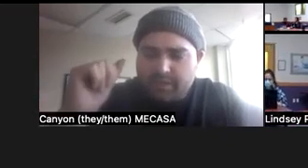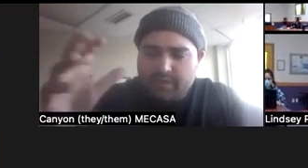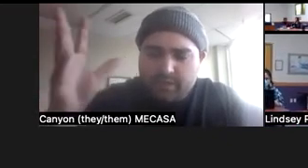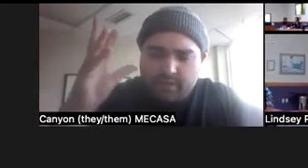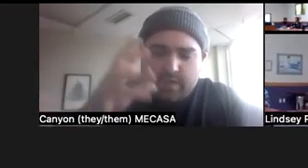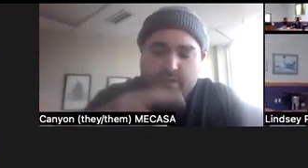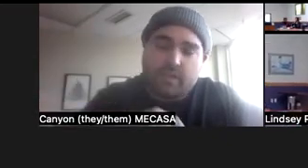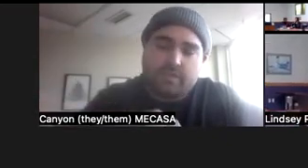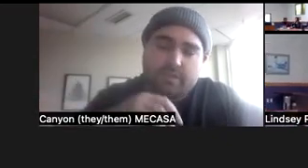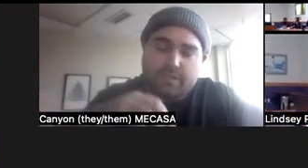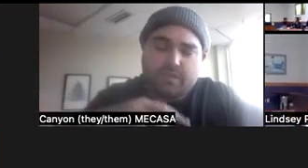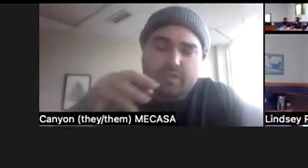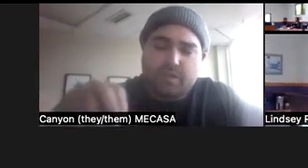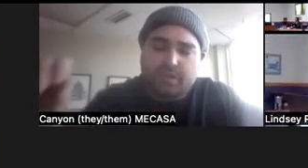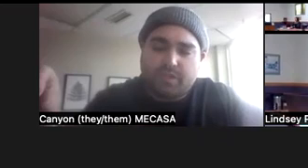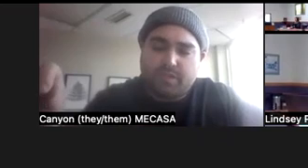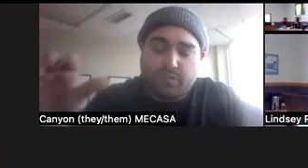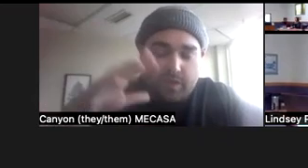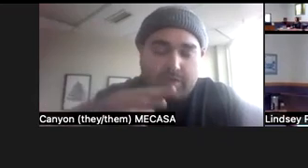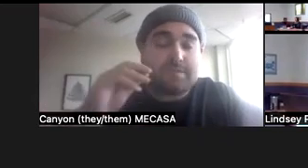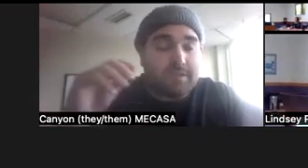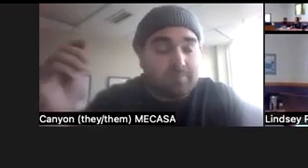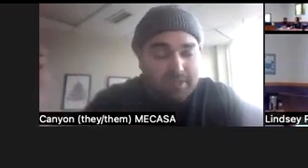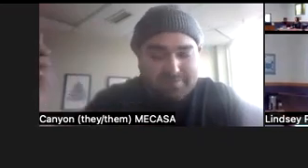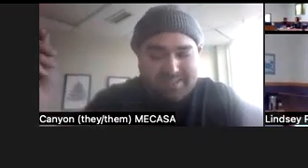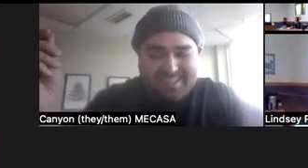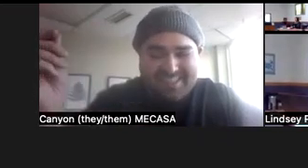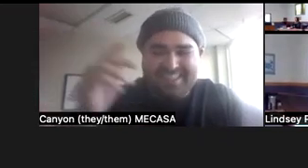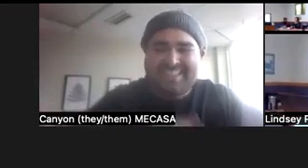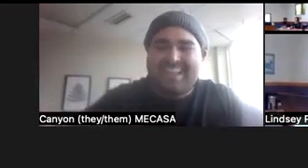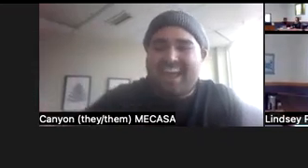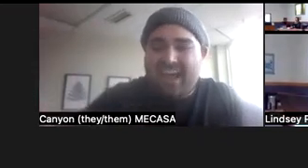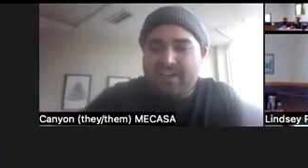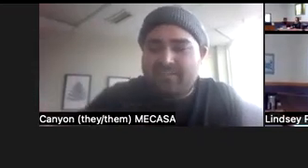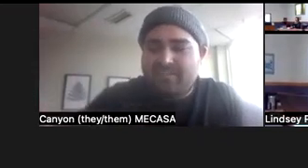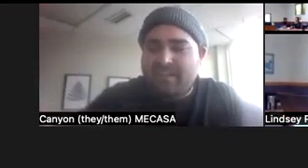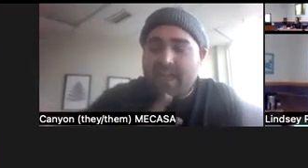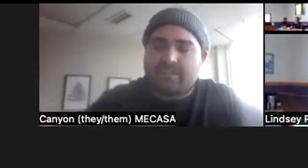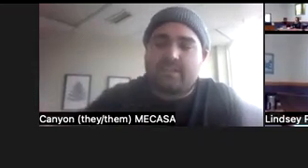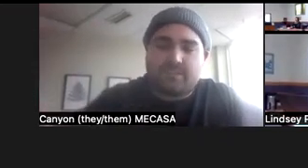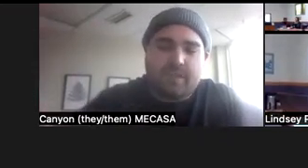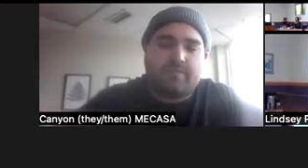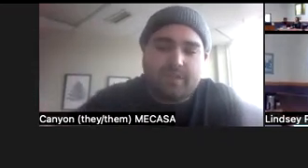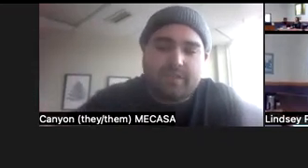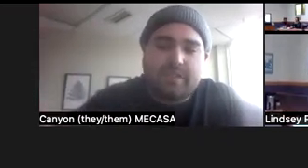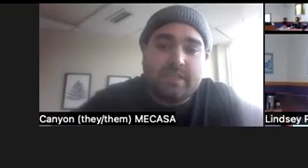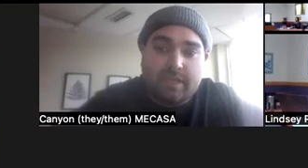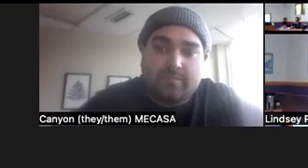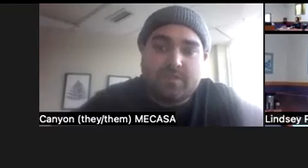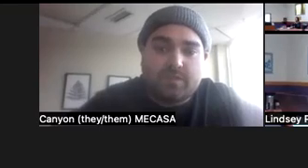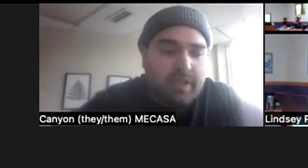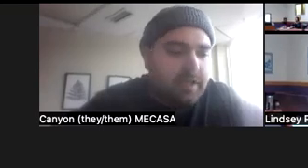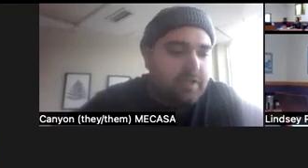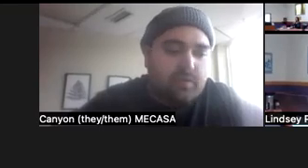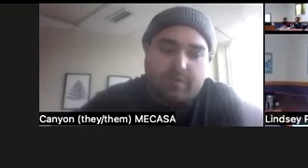but the sexual assault centers throughout Maine, throughout the state of Maine, have access to that fund.